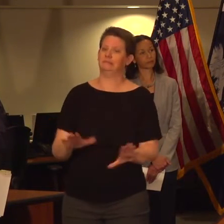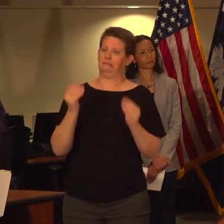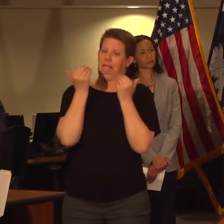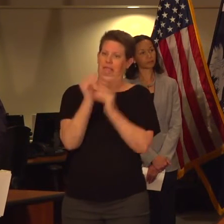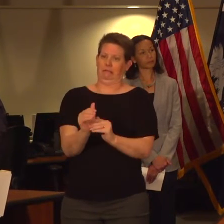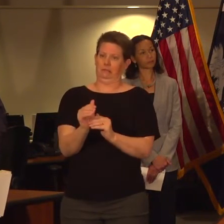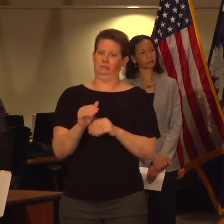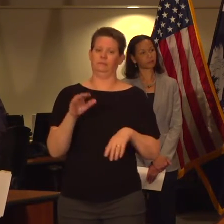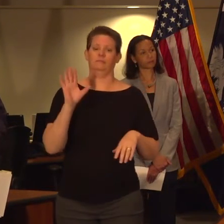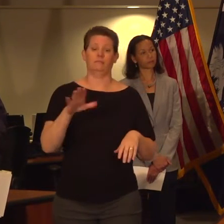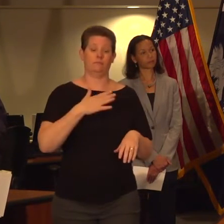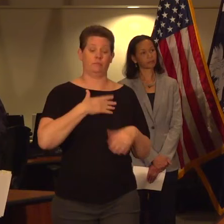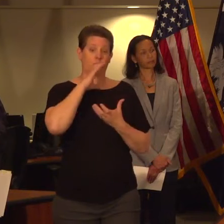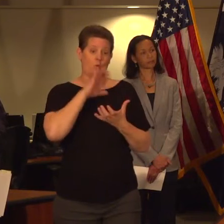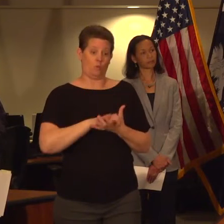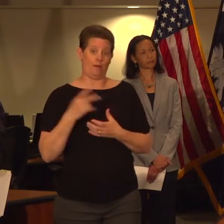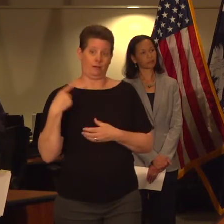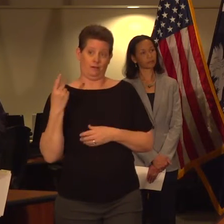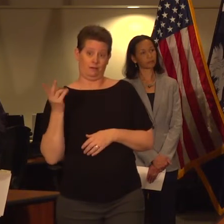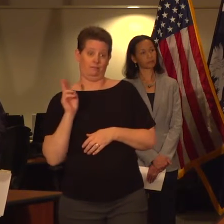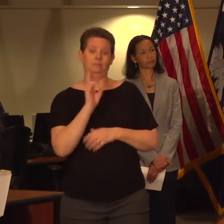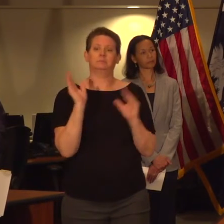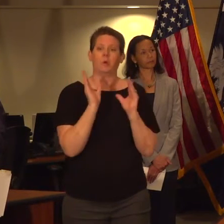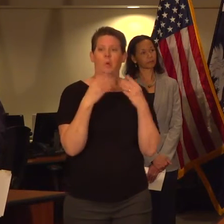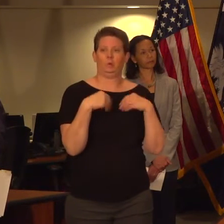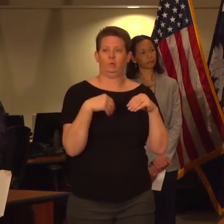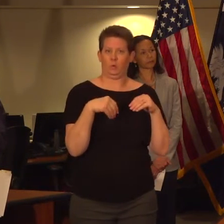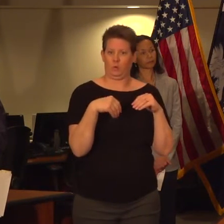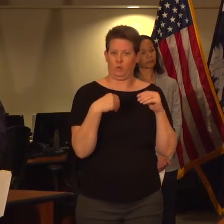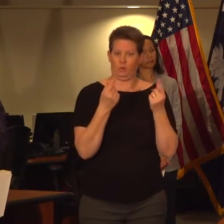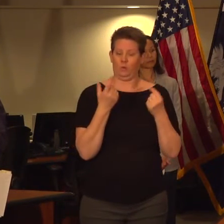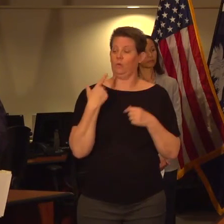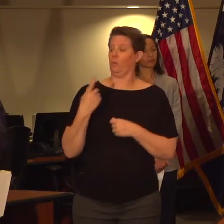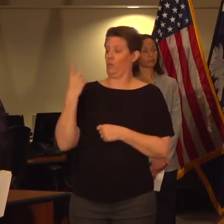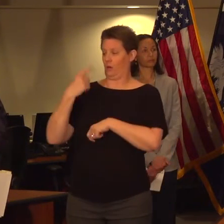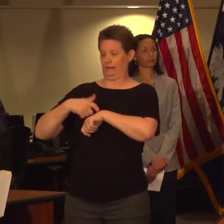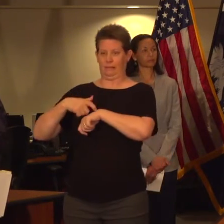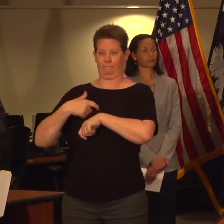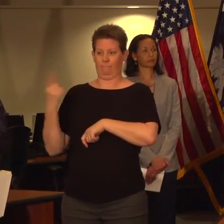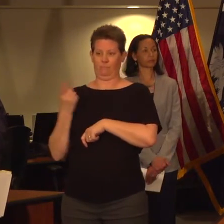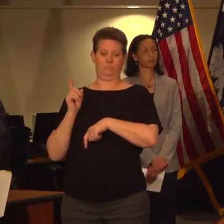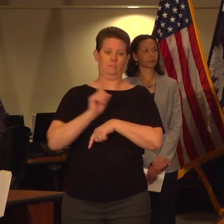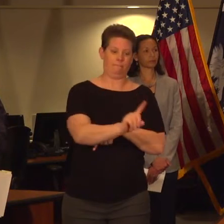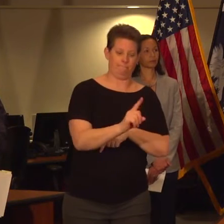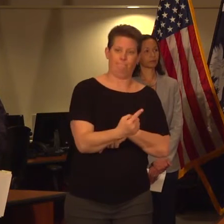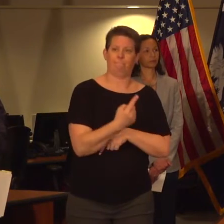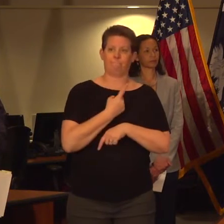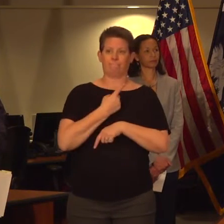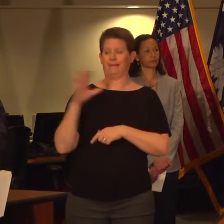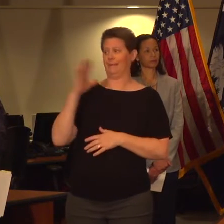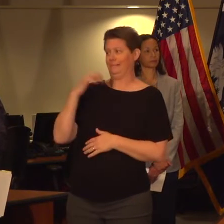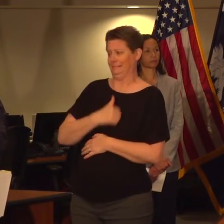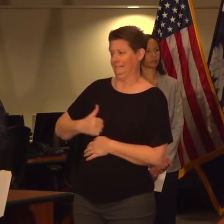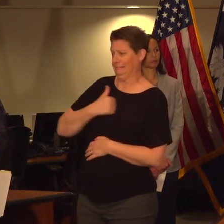went to a small retailer and they would only allow one of us in at a time. And they thought they were